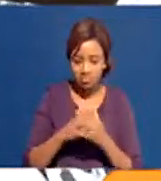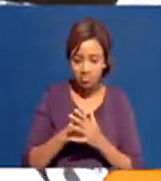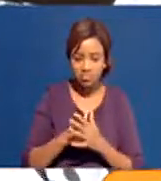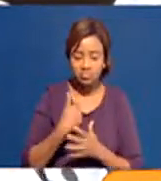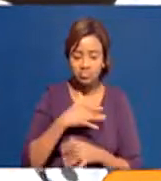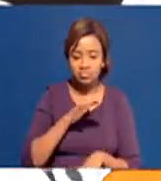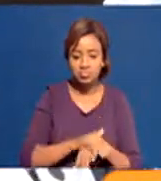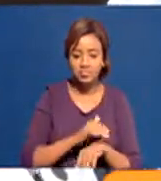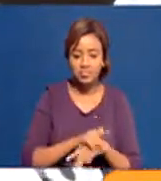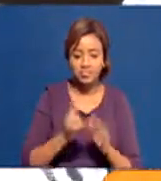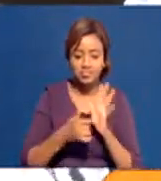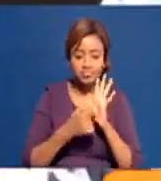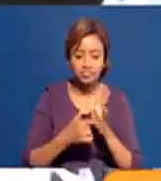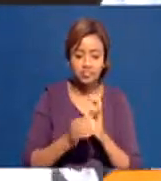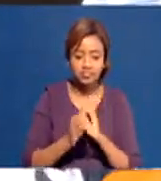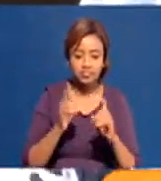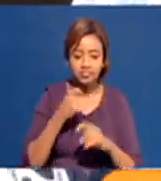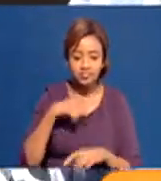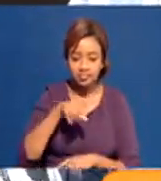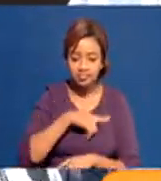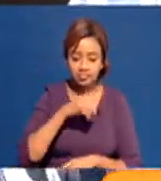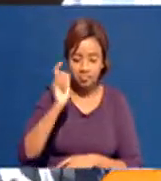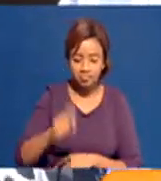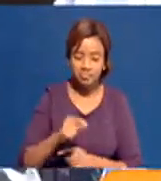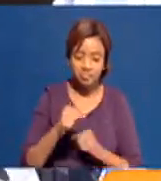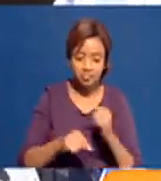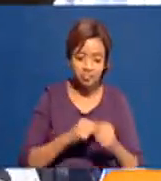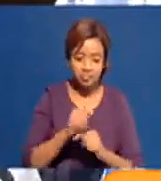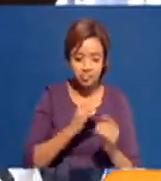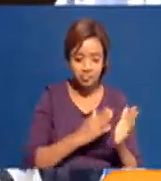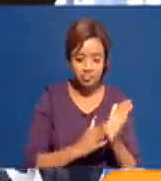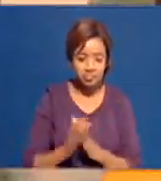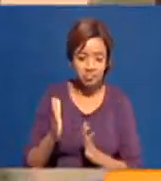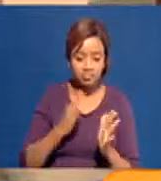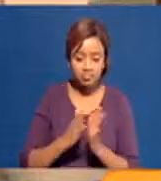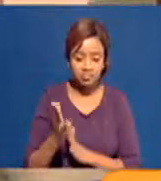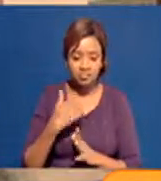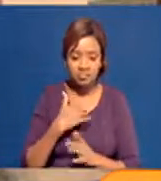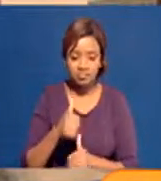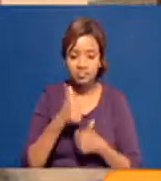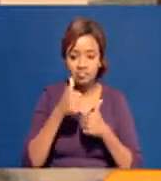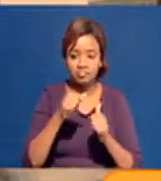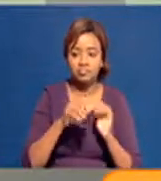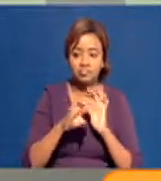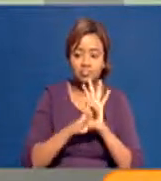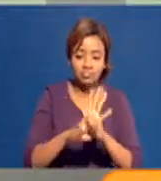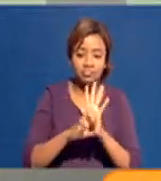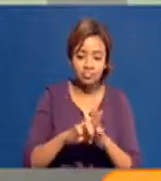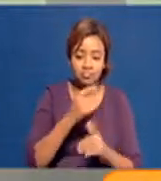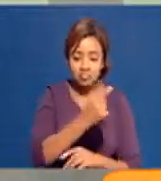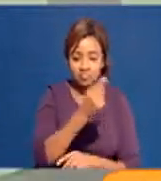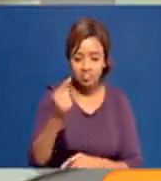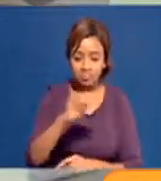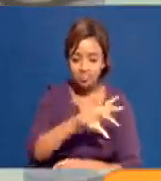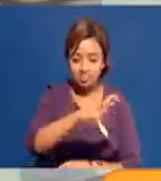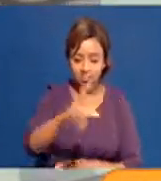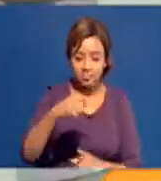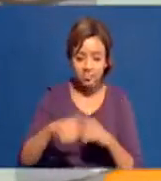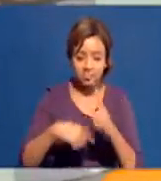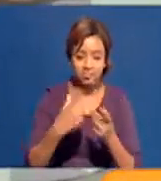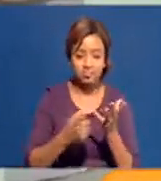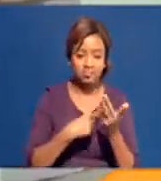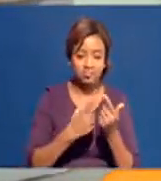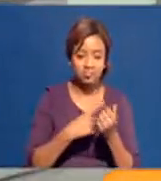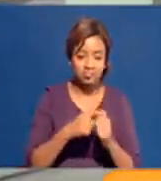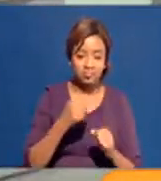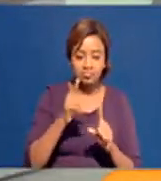must continue to set out a very good example. Vote counting continues in all the centers with no